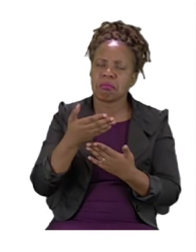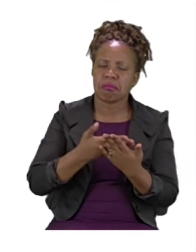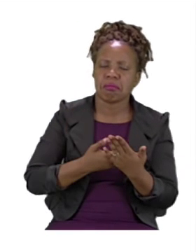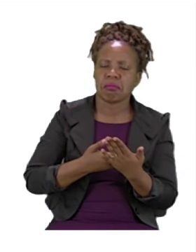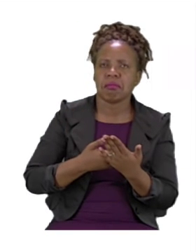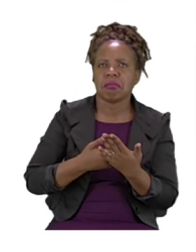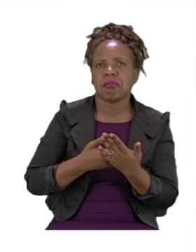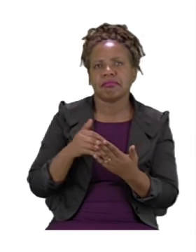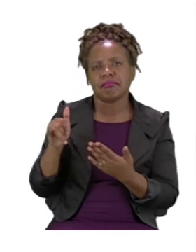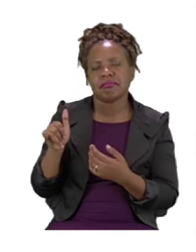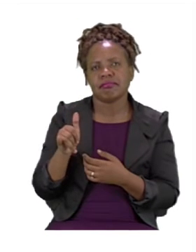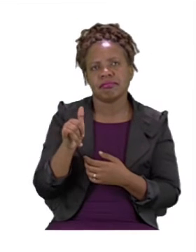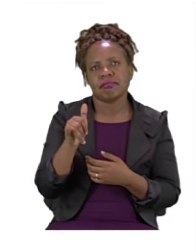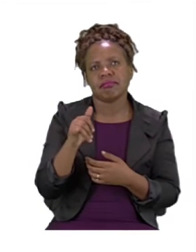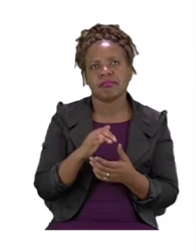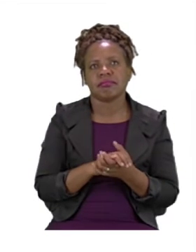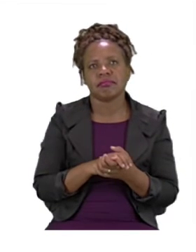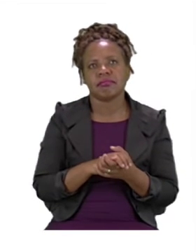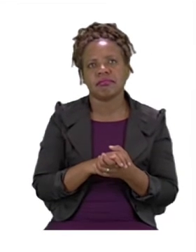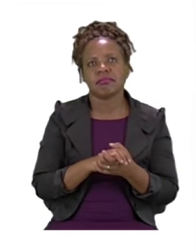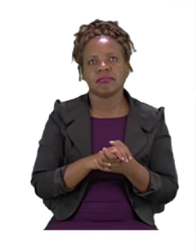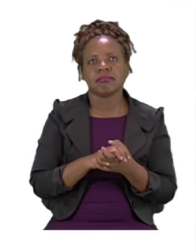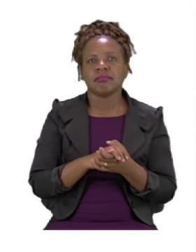plane. Let's read it again.